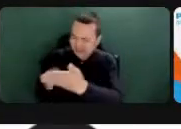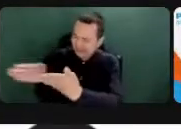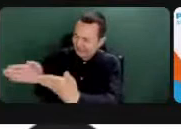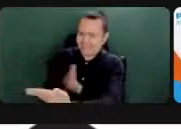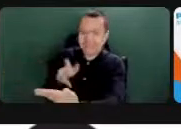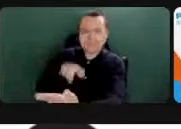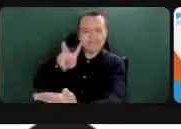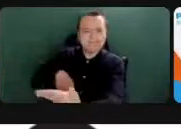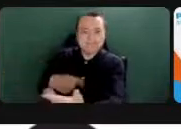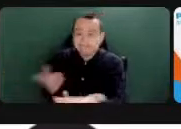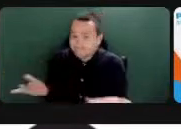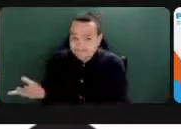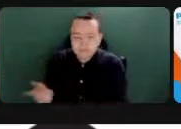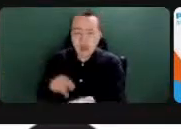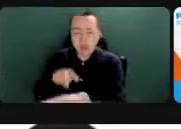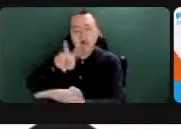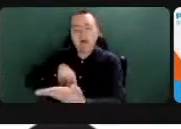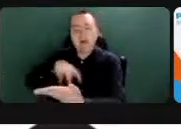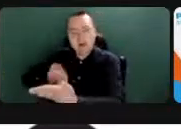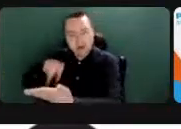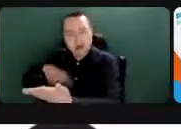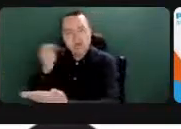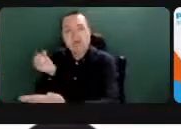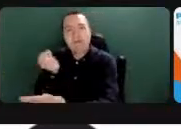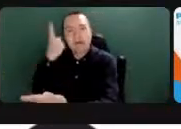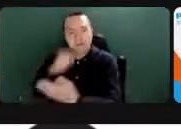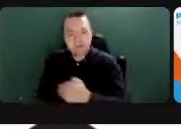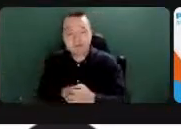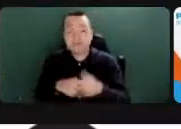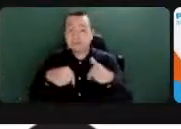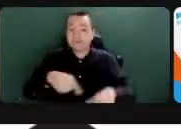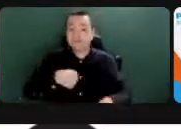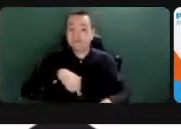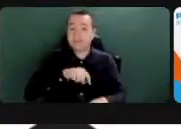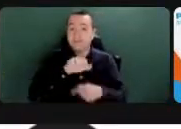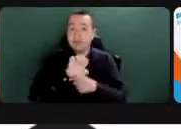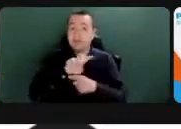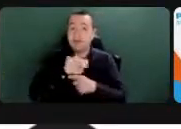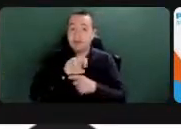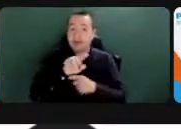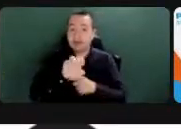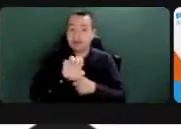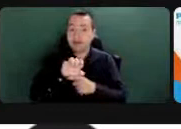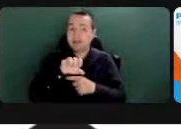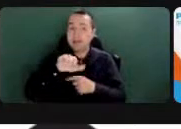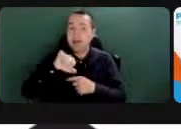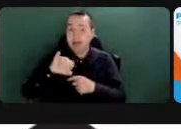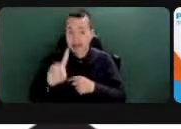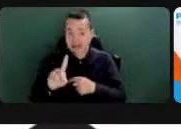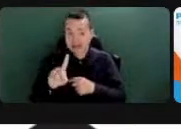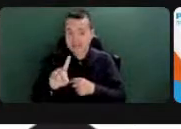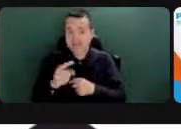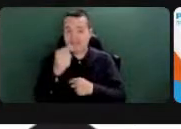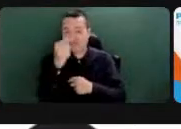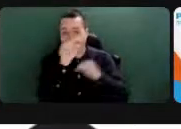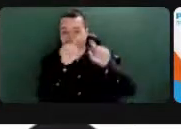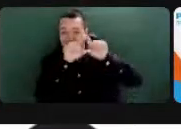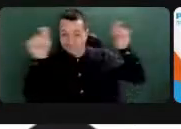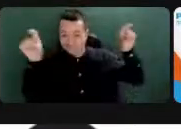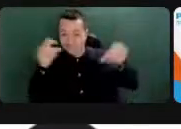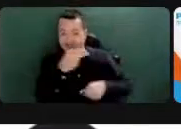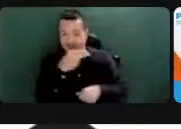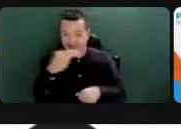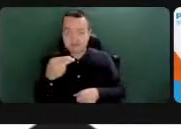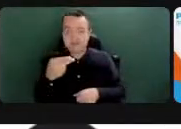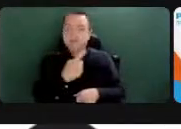we are trying to improve access to reliable information to support well-informed decisions before, during, and after